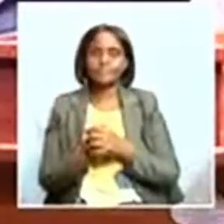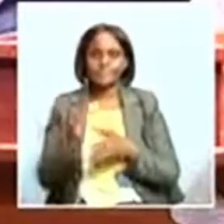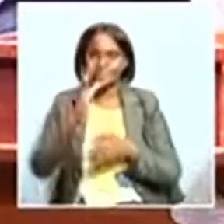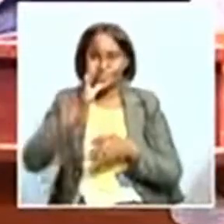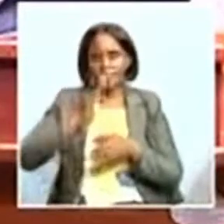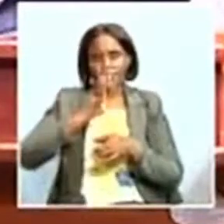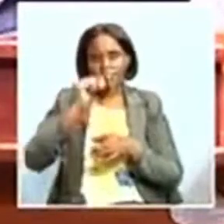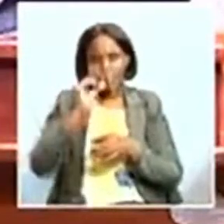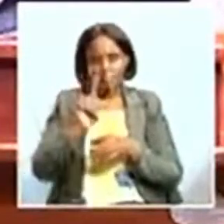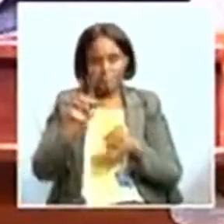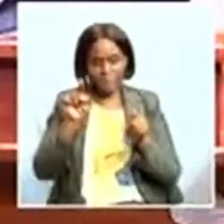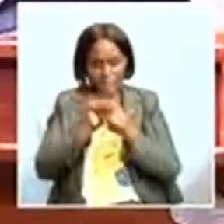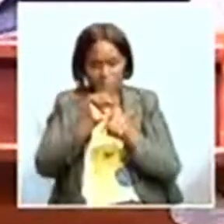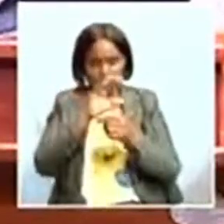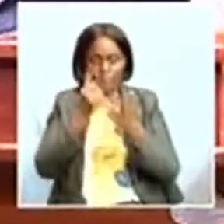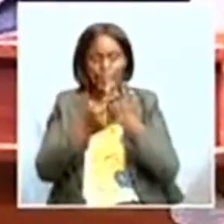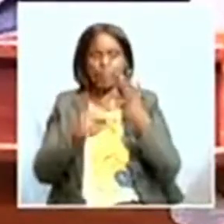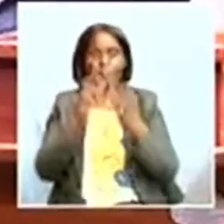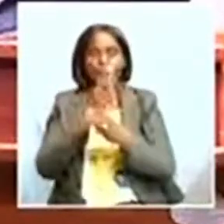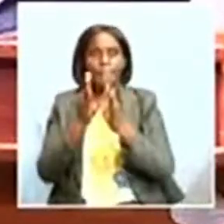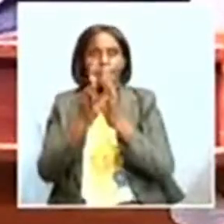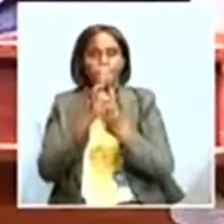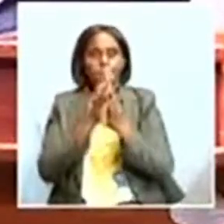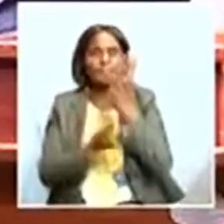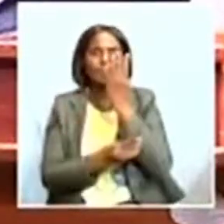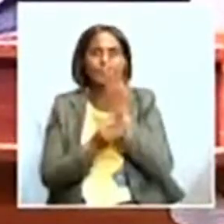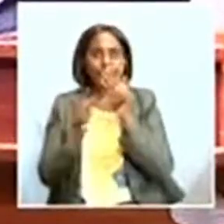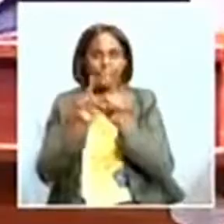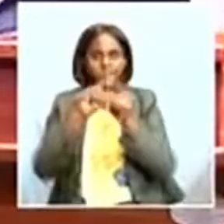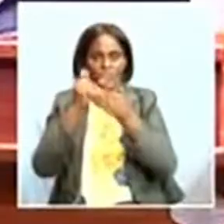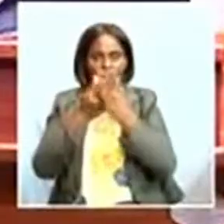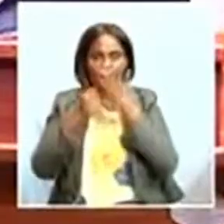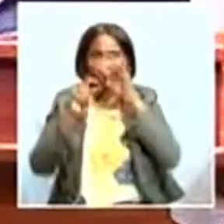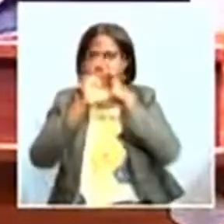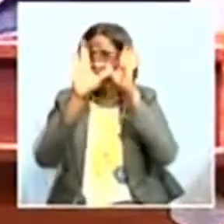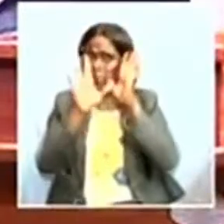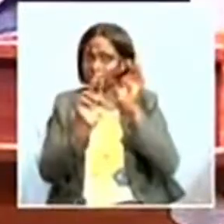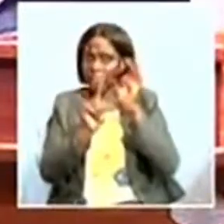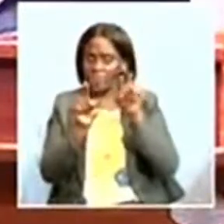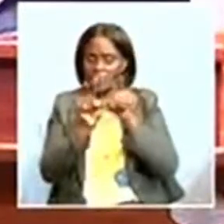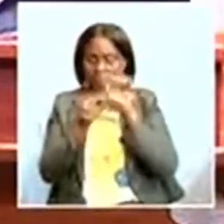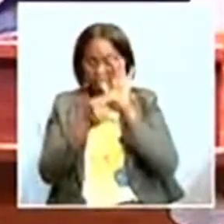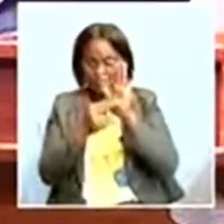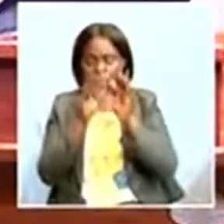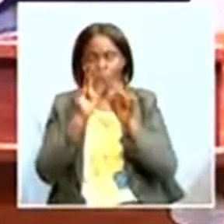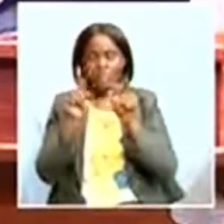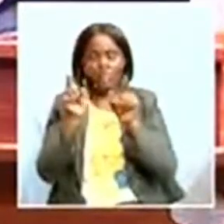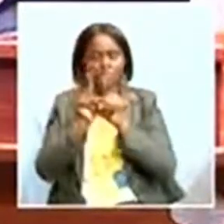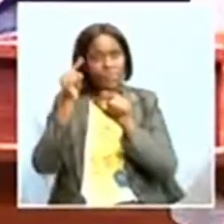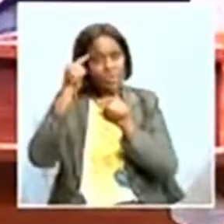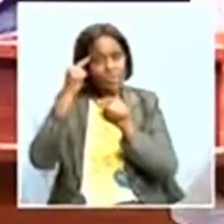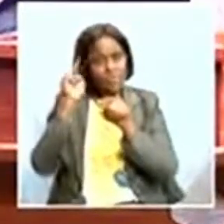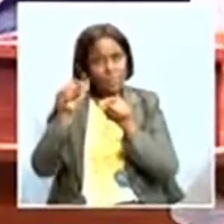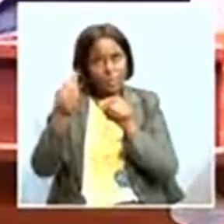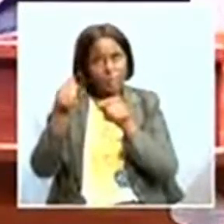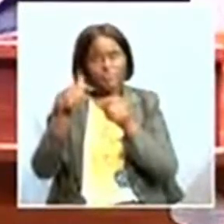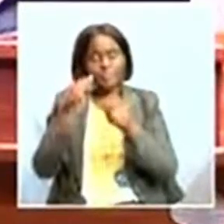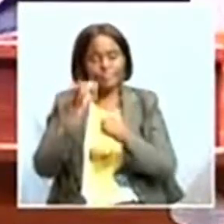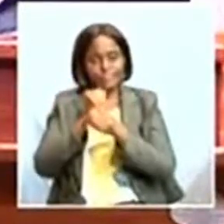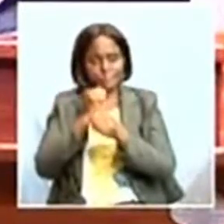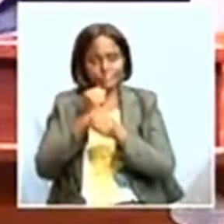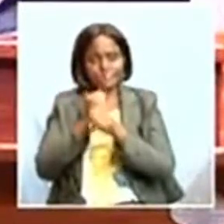Madam Speaker, these infrastructure developments are a clear reflection of the government's